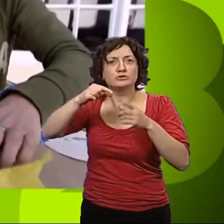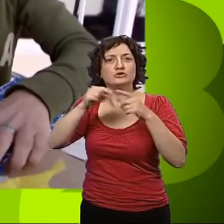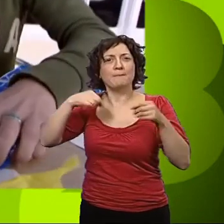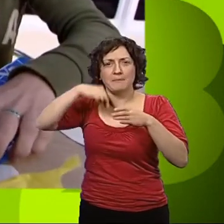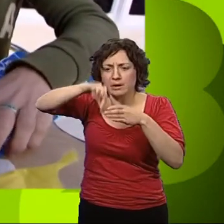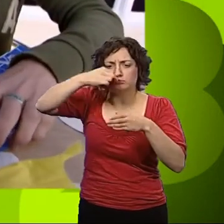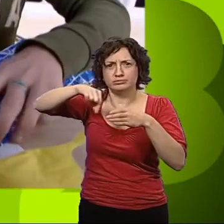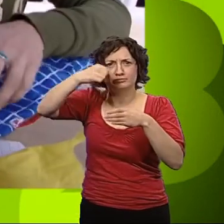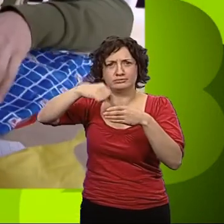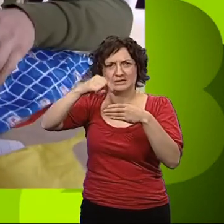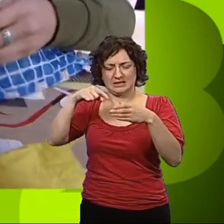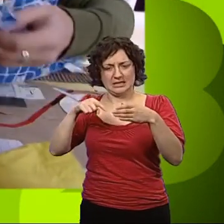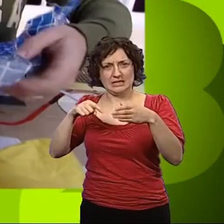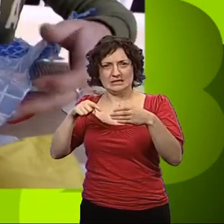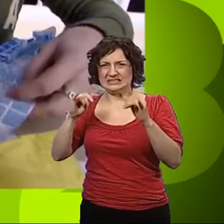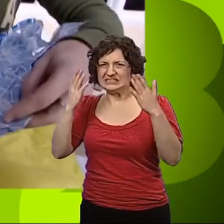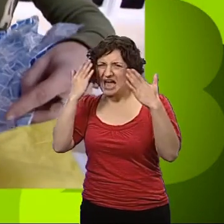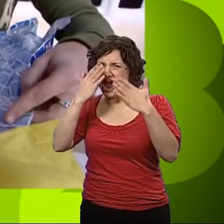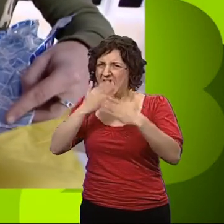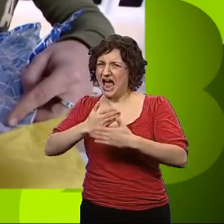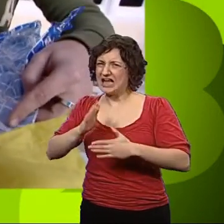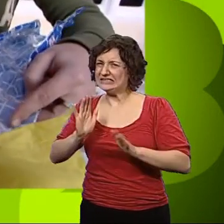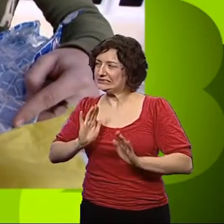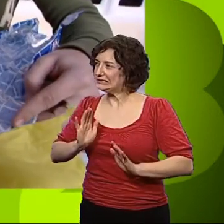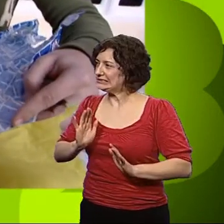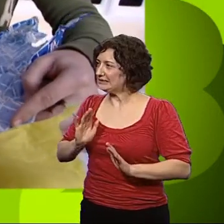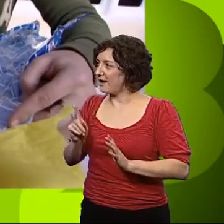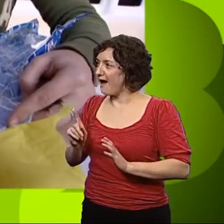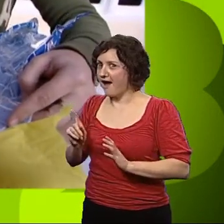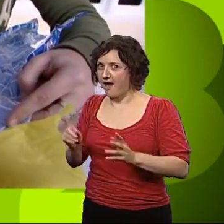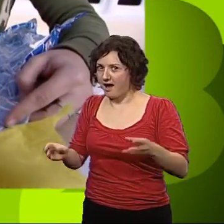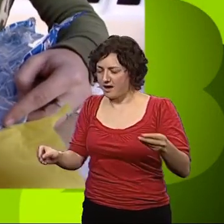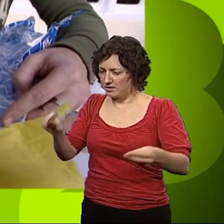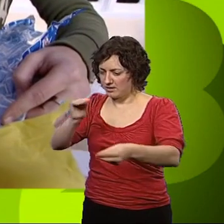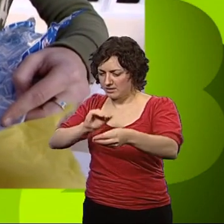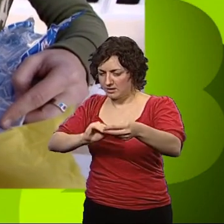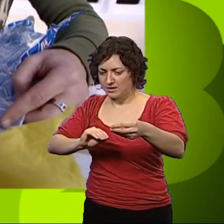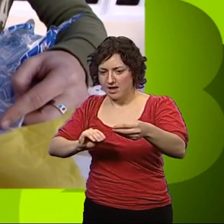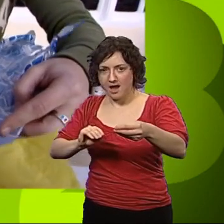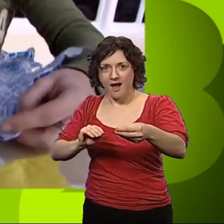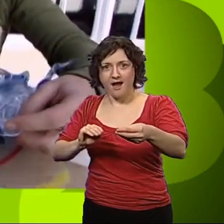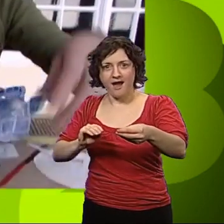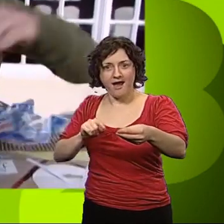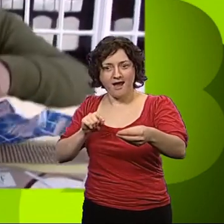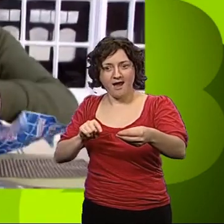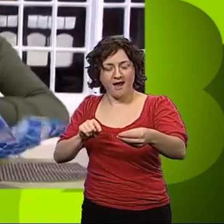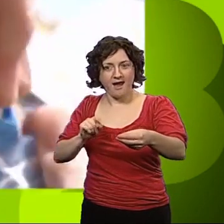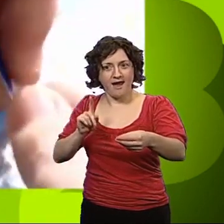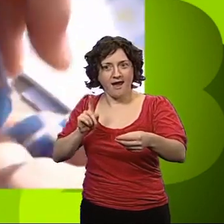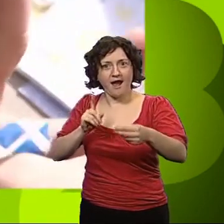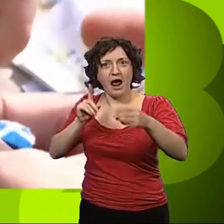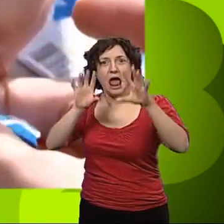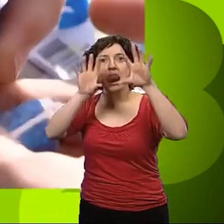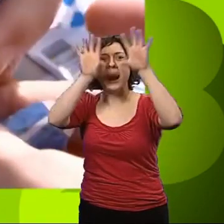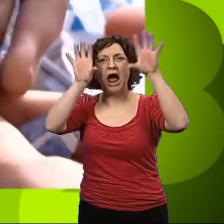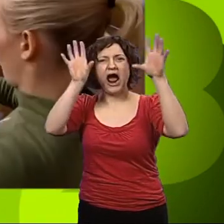too dark. If I turn it over, that might solve the problem of my dull clouds. That's what I'm going to do.